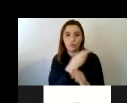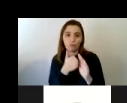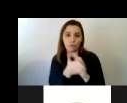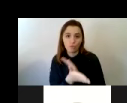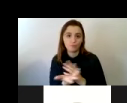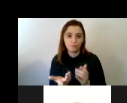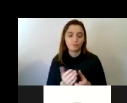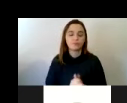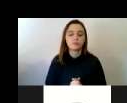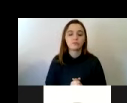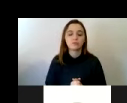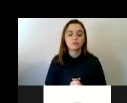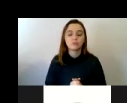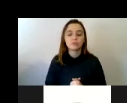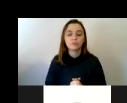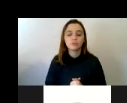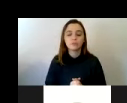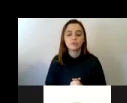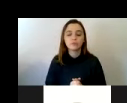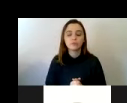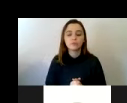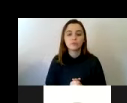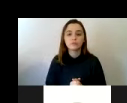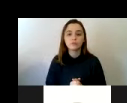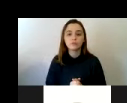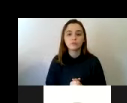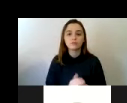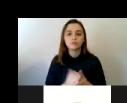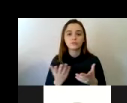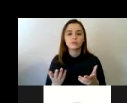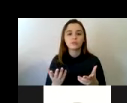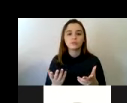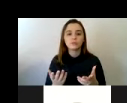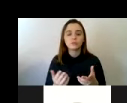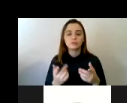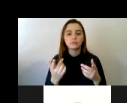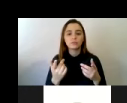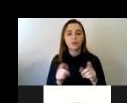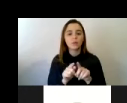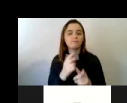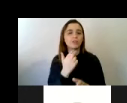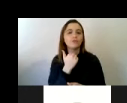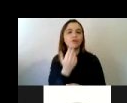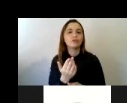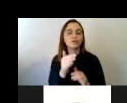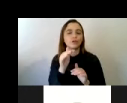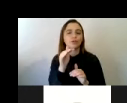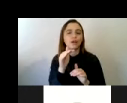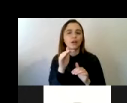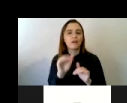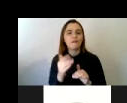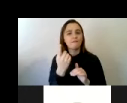even if their share is not smaller, their voice may not be listened to the